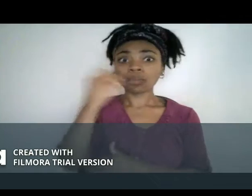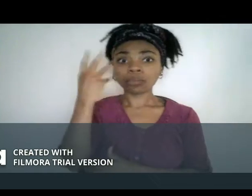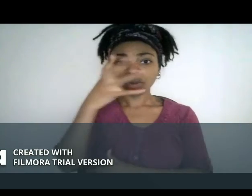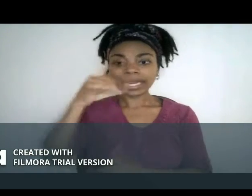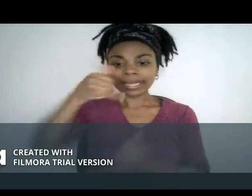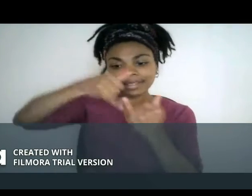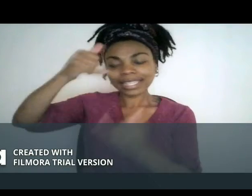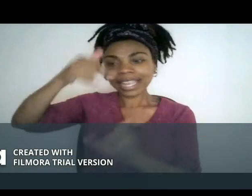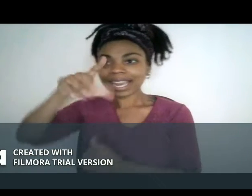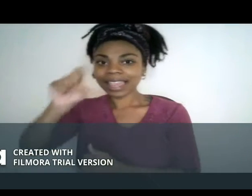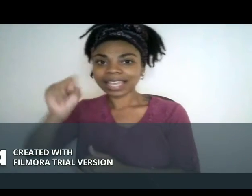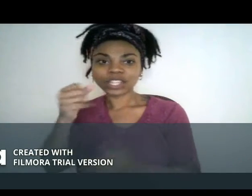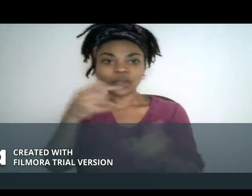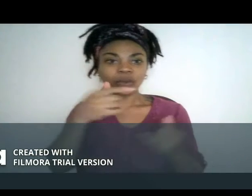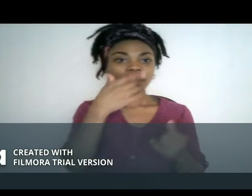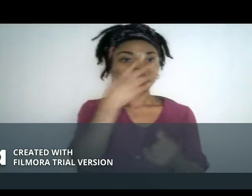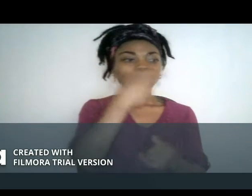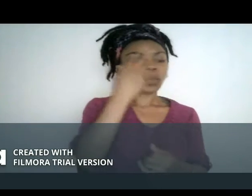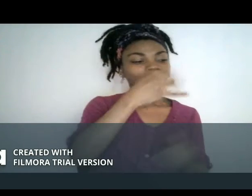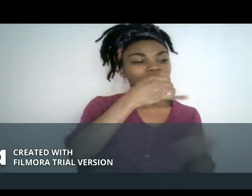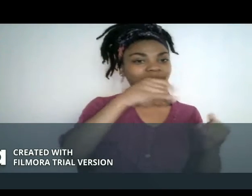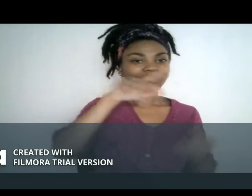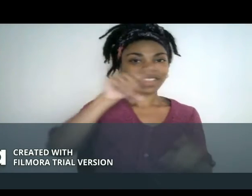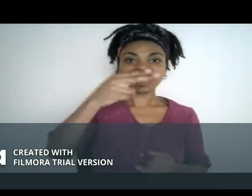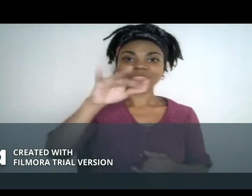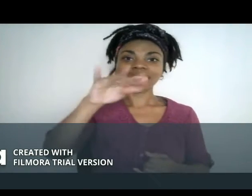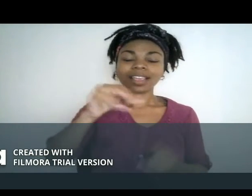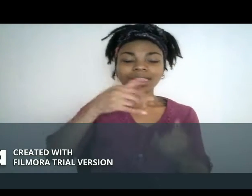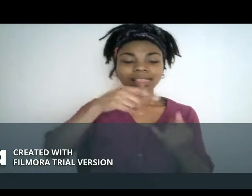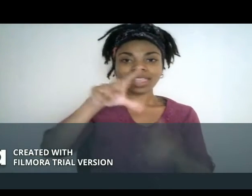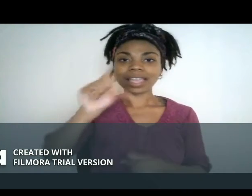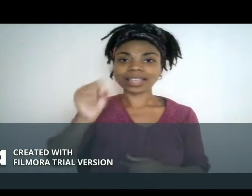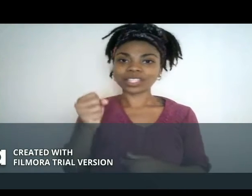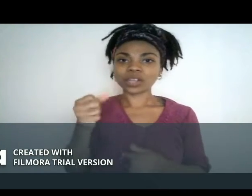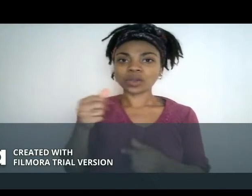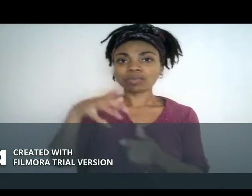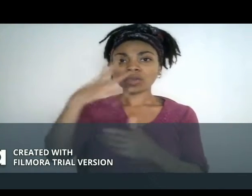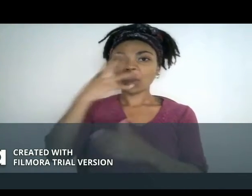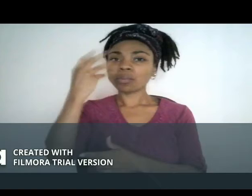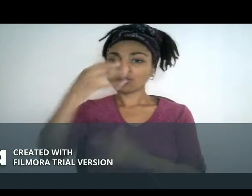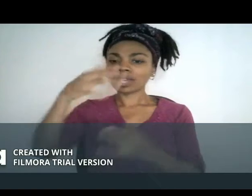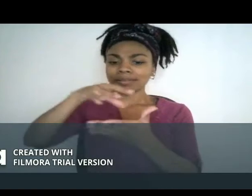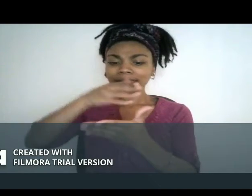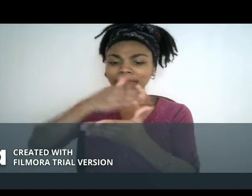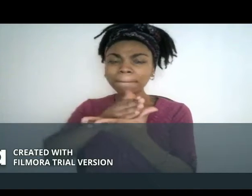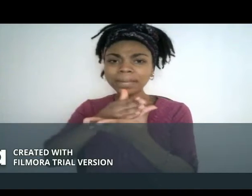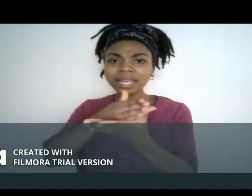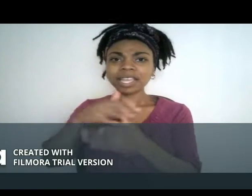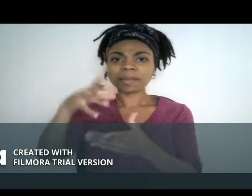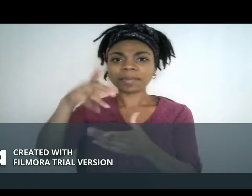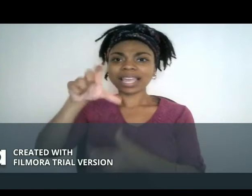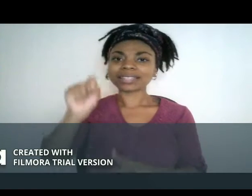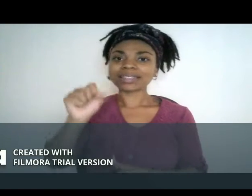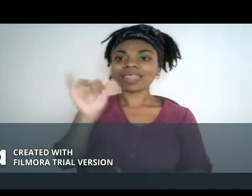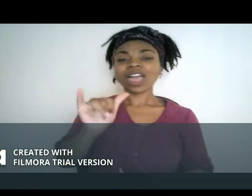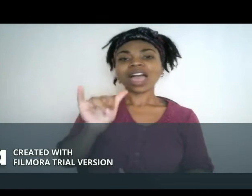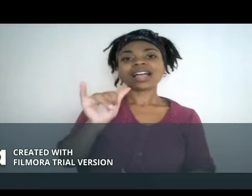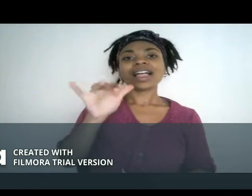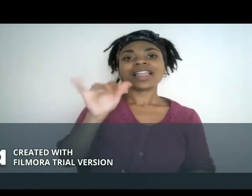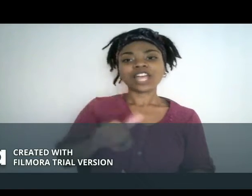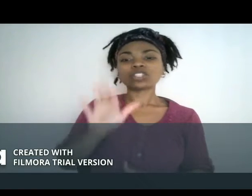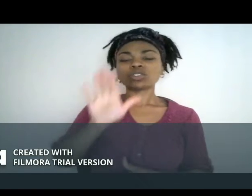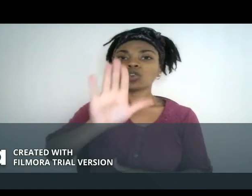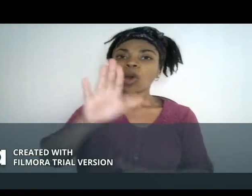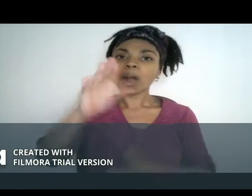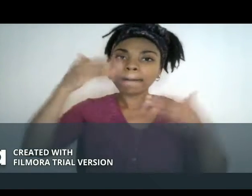There's pretty skinny legs. Pretty thin legs, pretty medium legs, like that's your body. What part